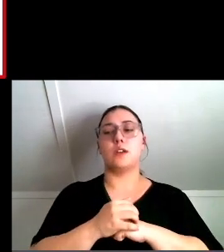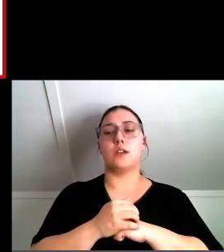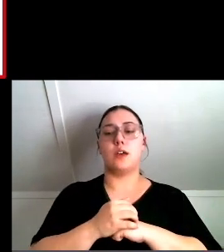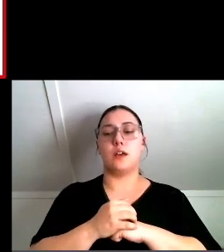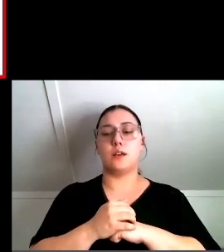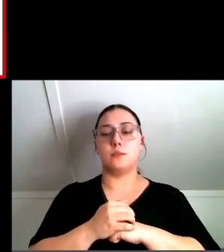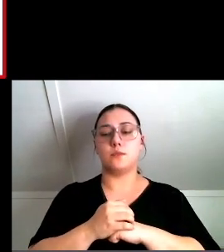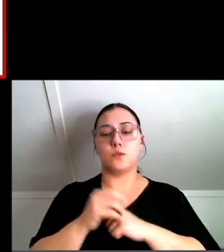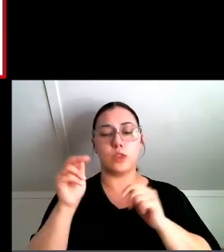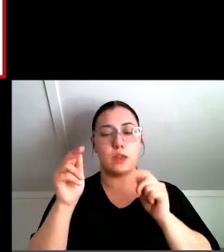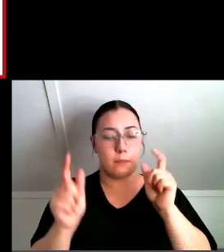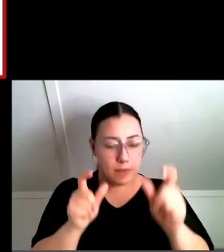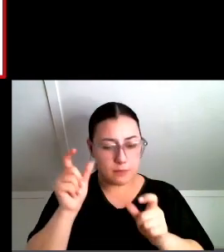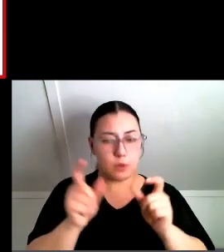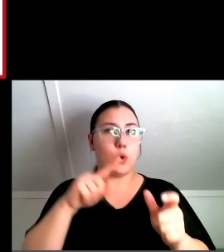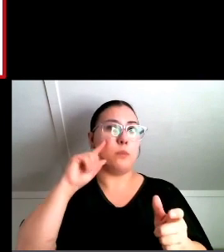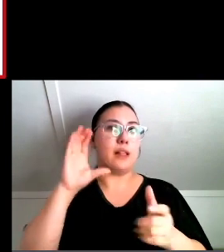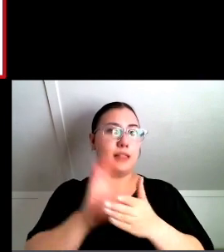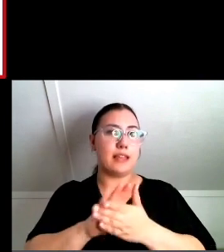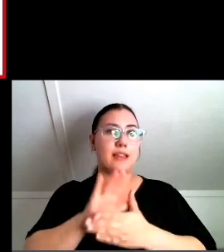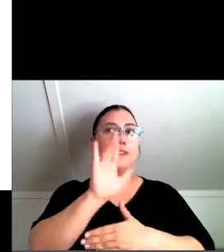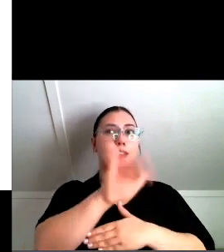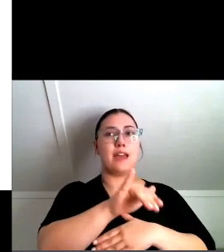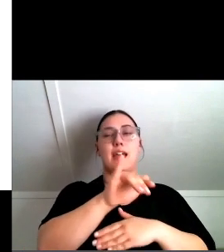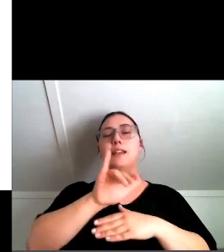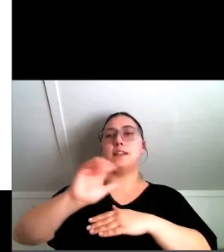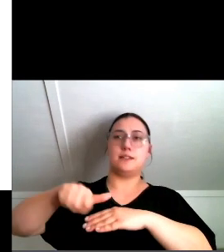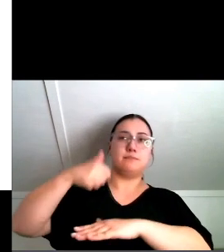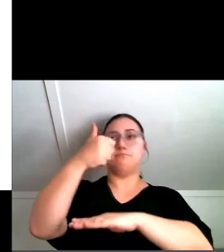this constructionist approach.